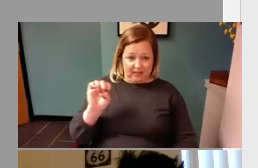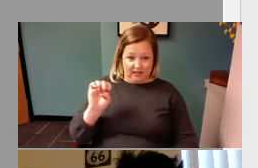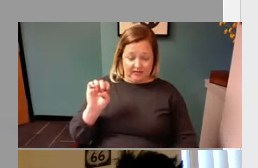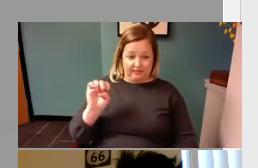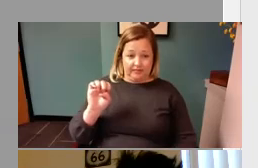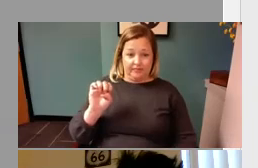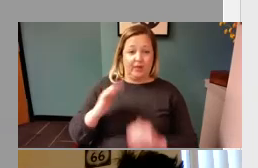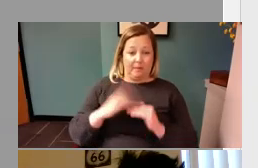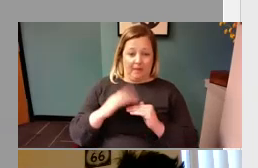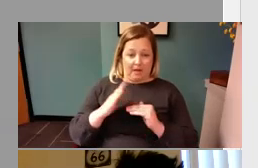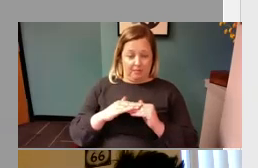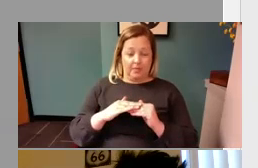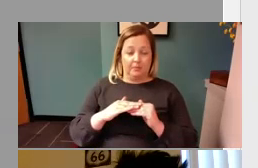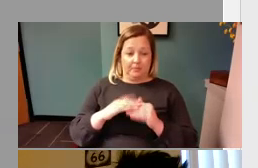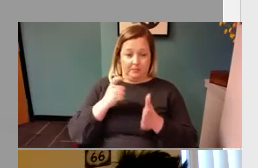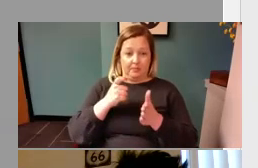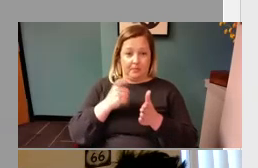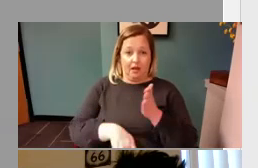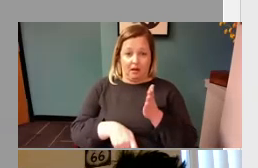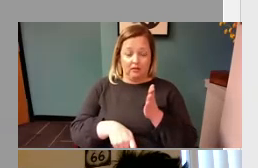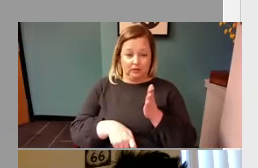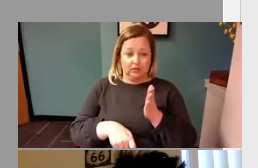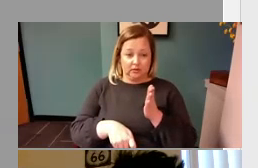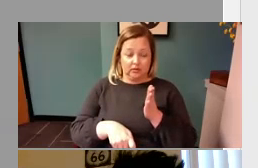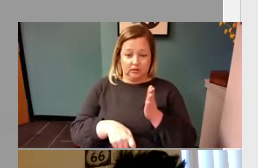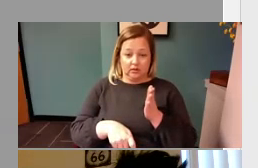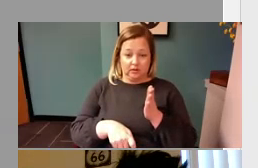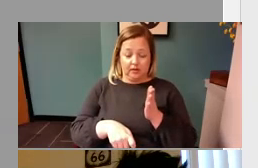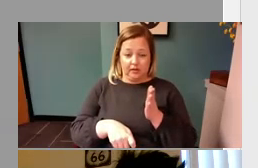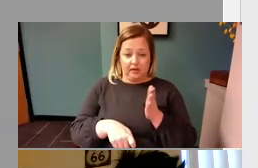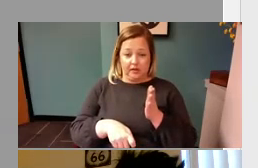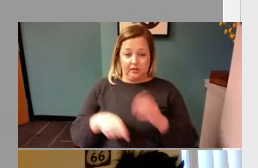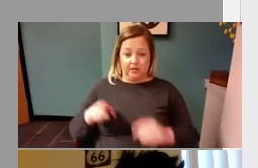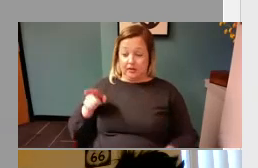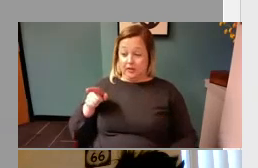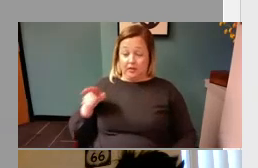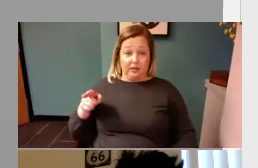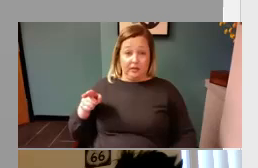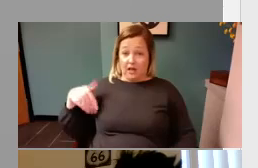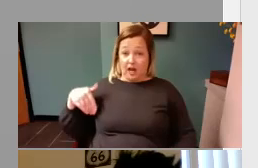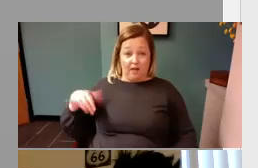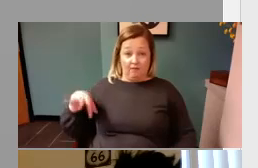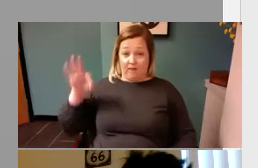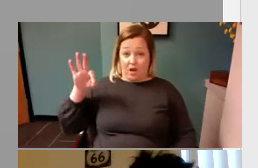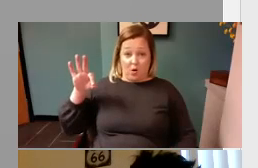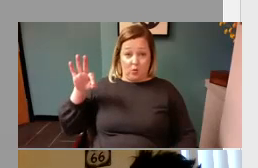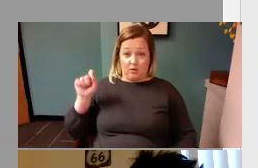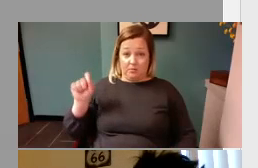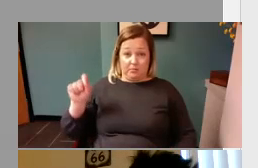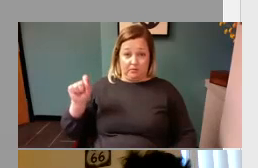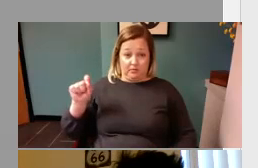to our vertex where we have not discovered that particular vertex yet, we basically append that